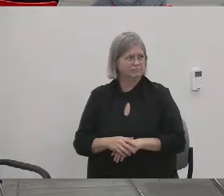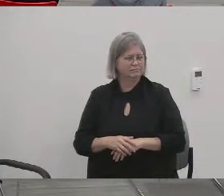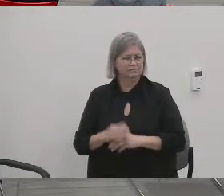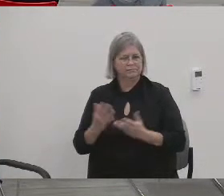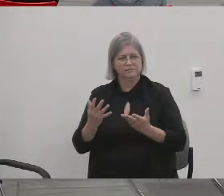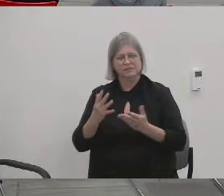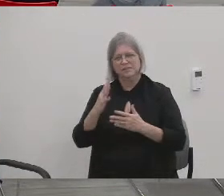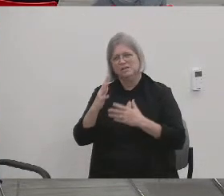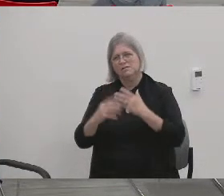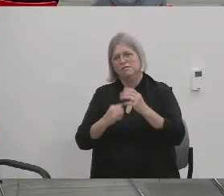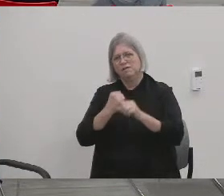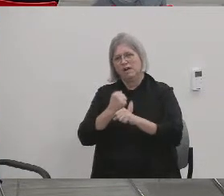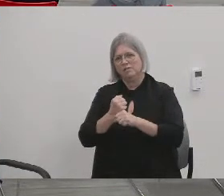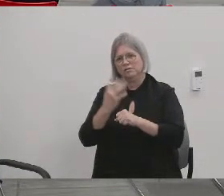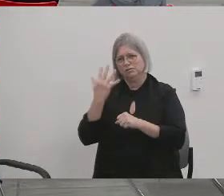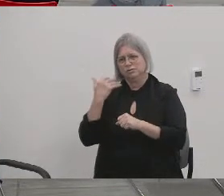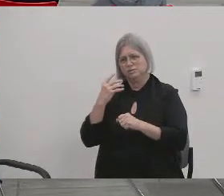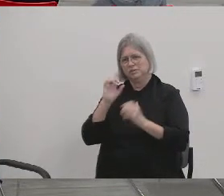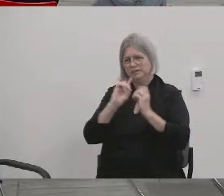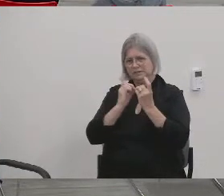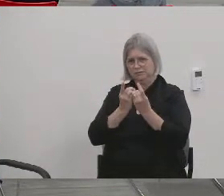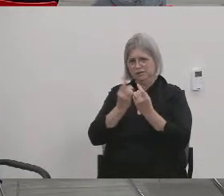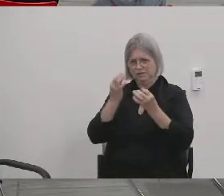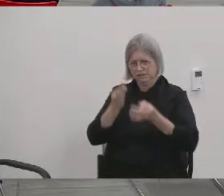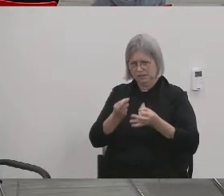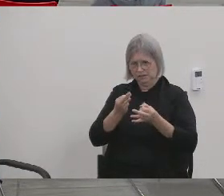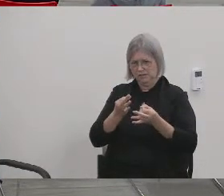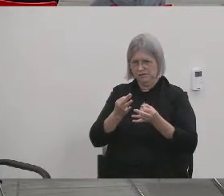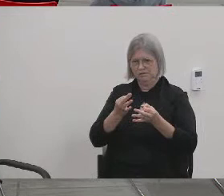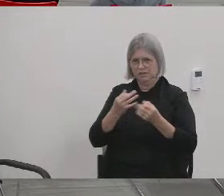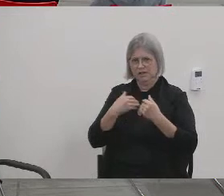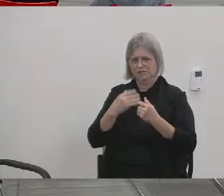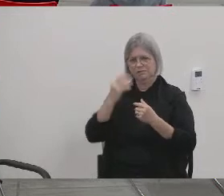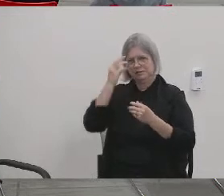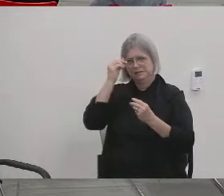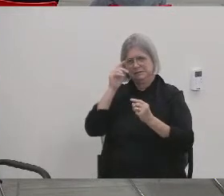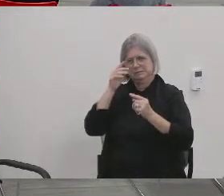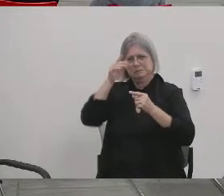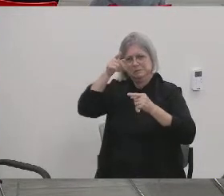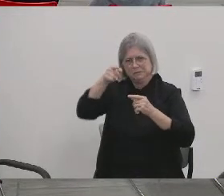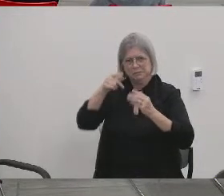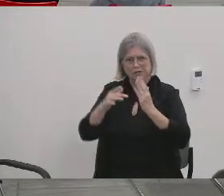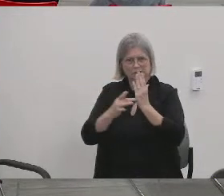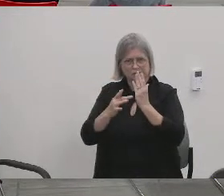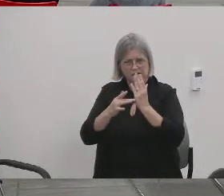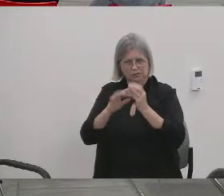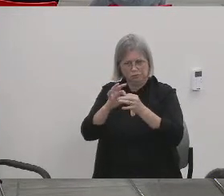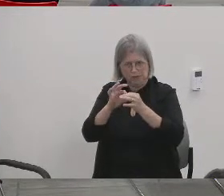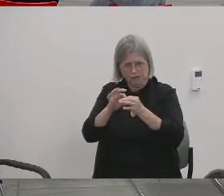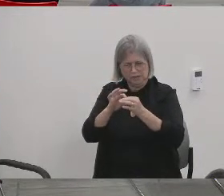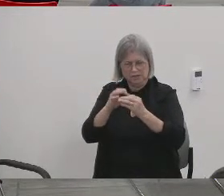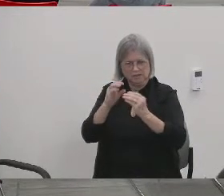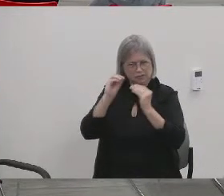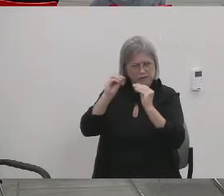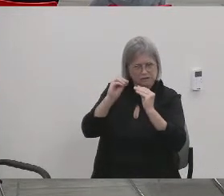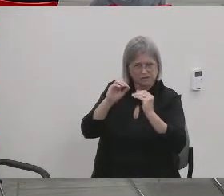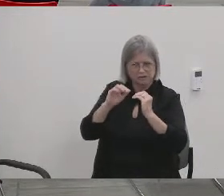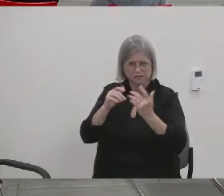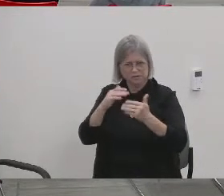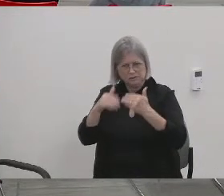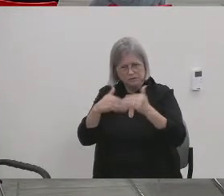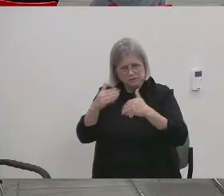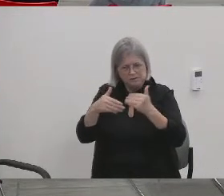About 5 years ago, the district made a decision to be a little more forward-thinking with technology and instruction, and they